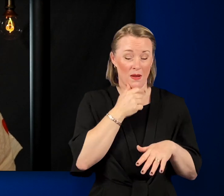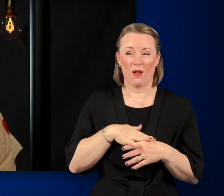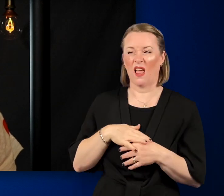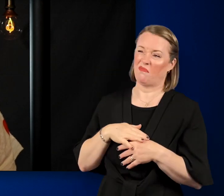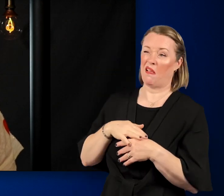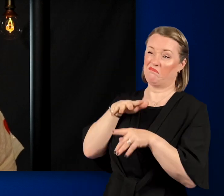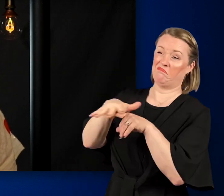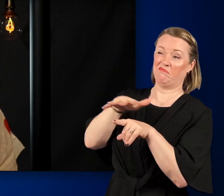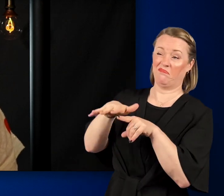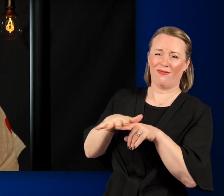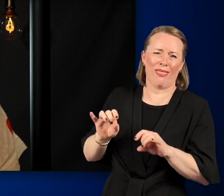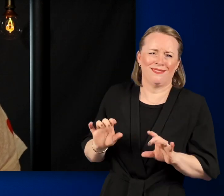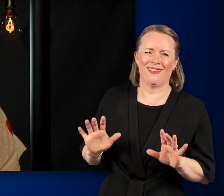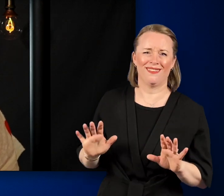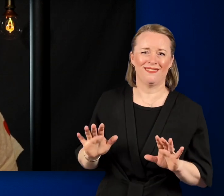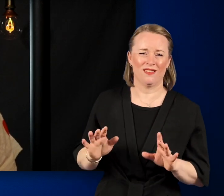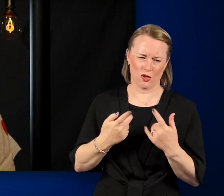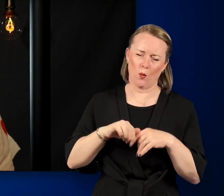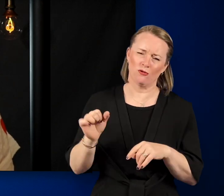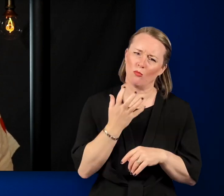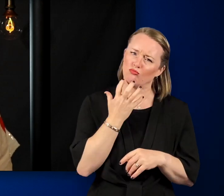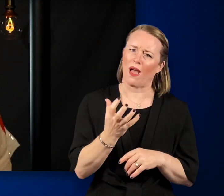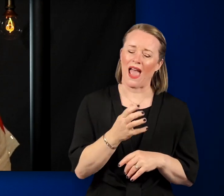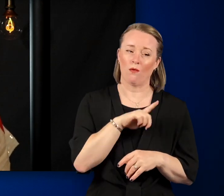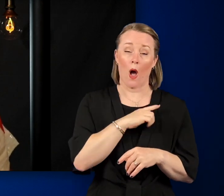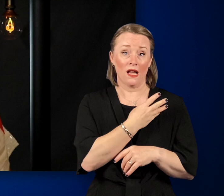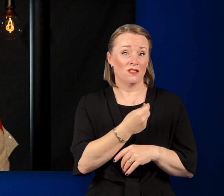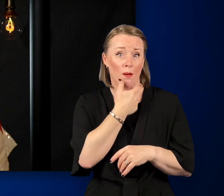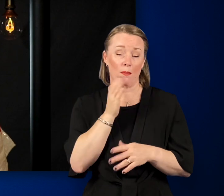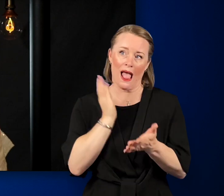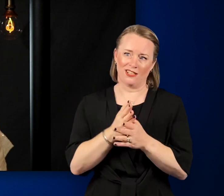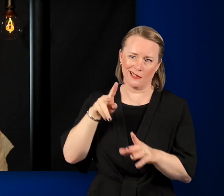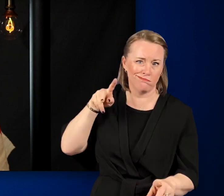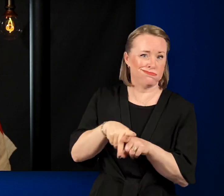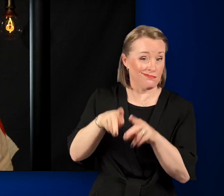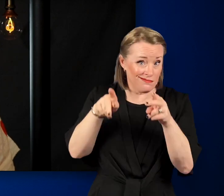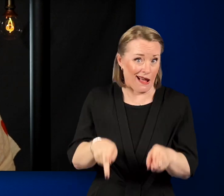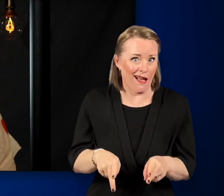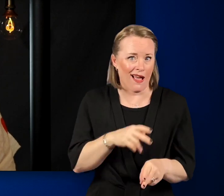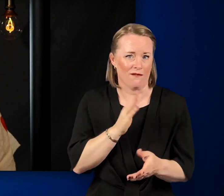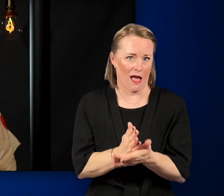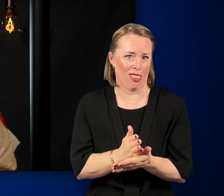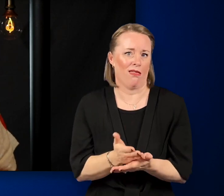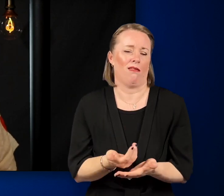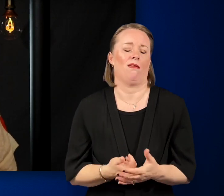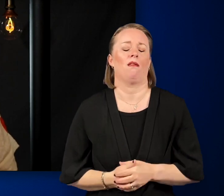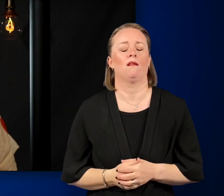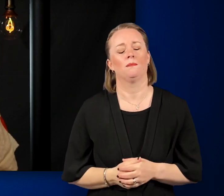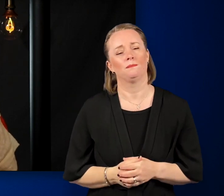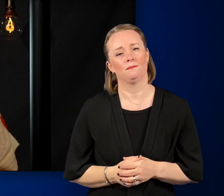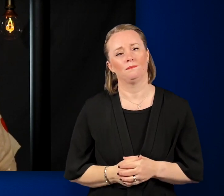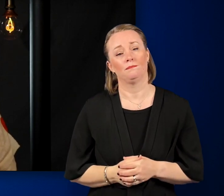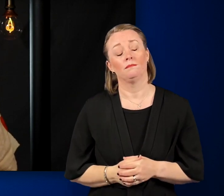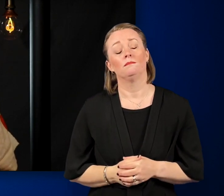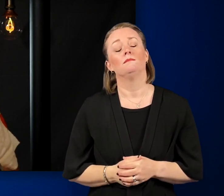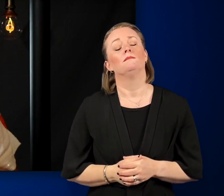ridicule. But secondly, I think this Christian life becomes difficult because when we become a Christian,